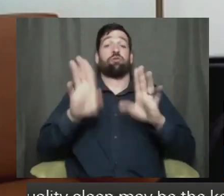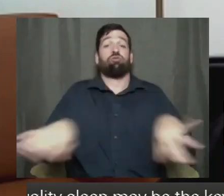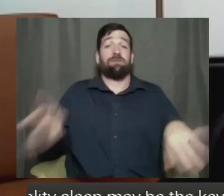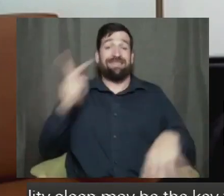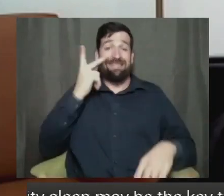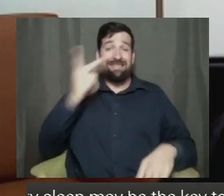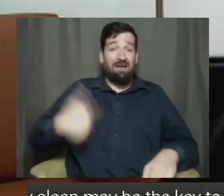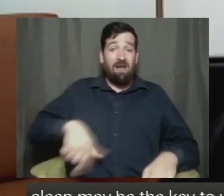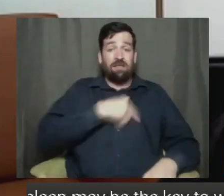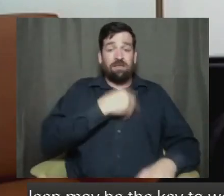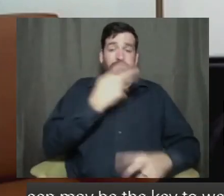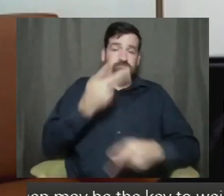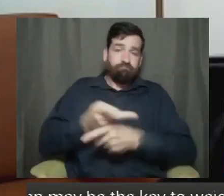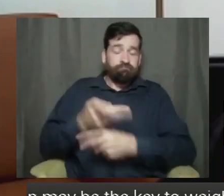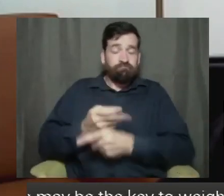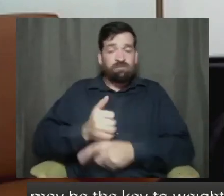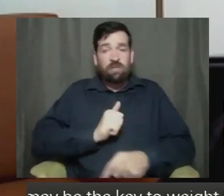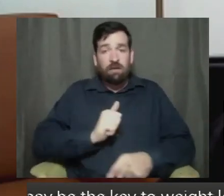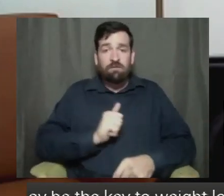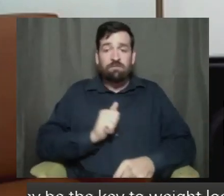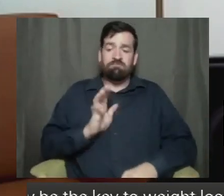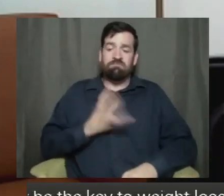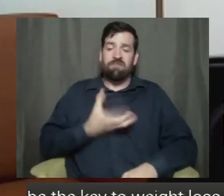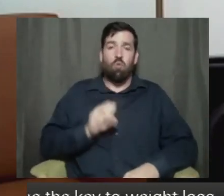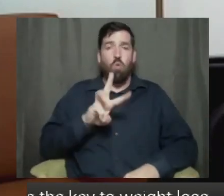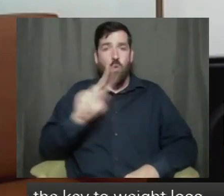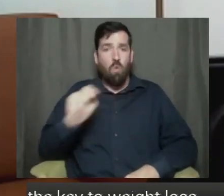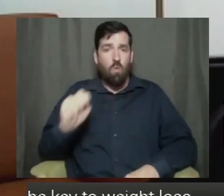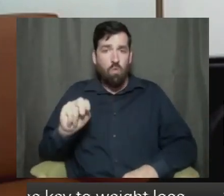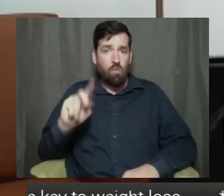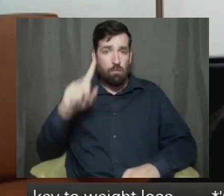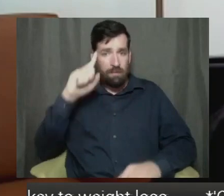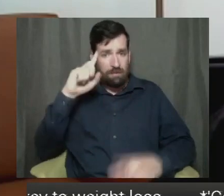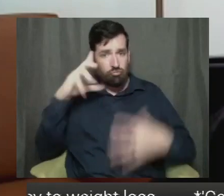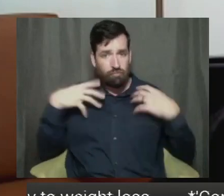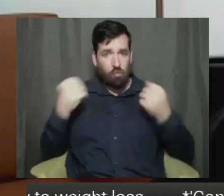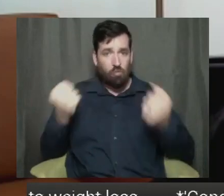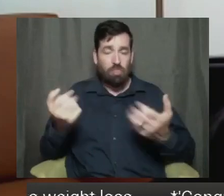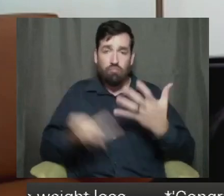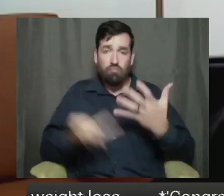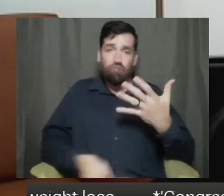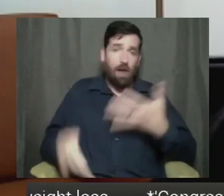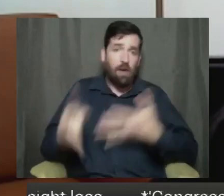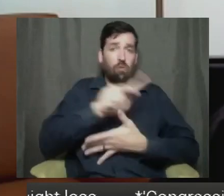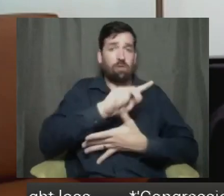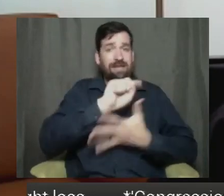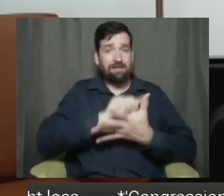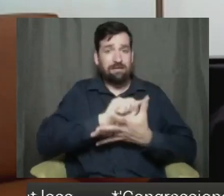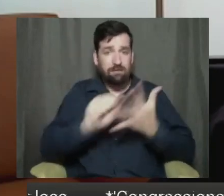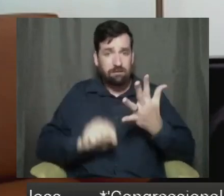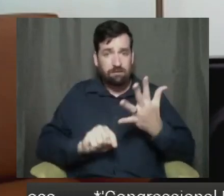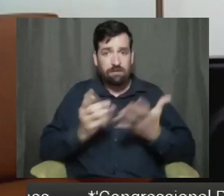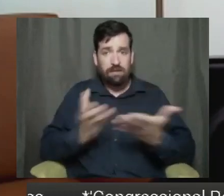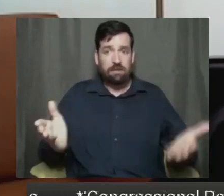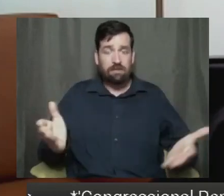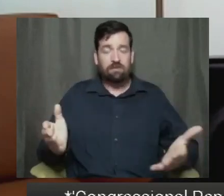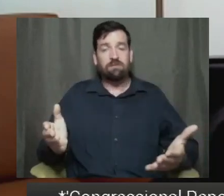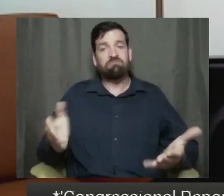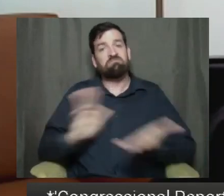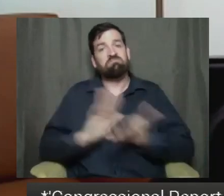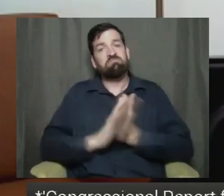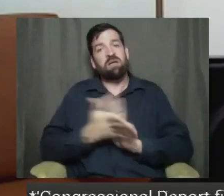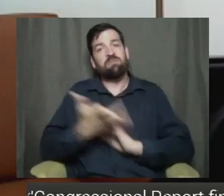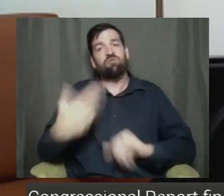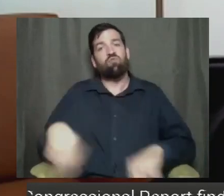taking care of ourselves, taking care of our own mental health, prioritizing those things, it normalizes it for all of